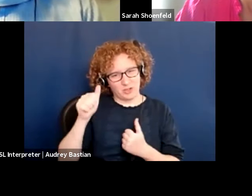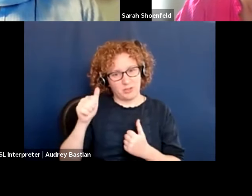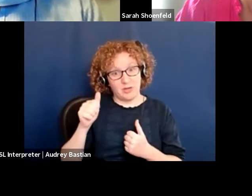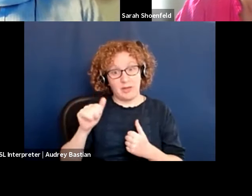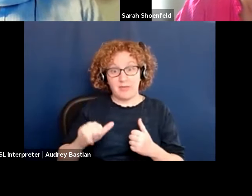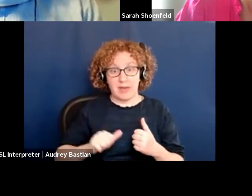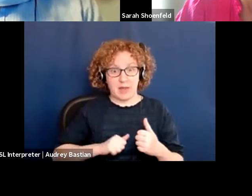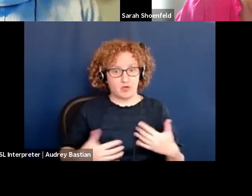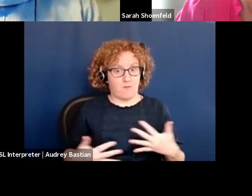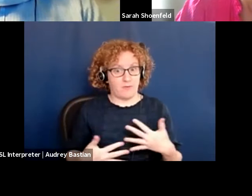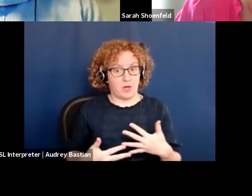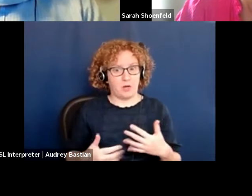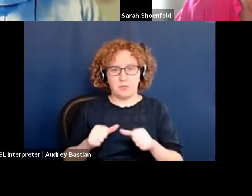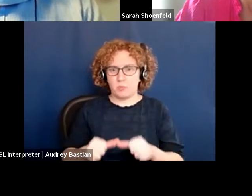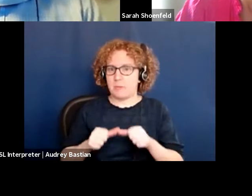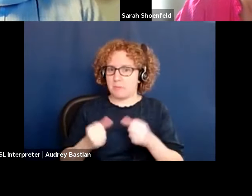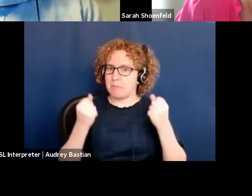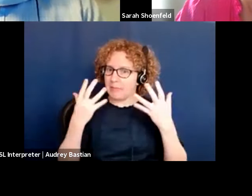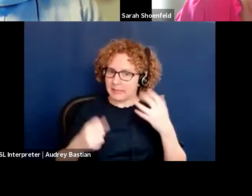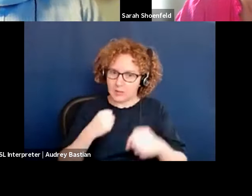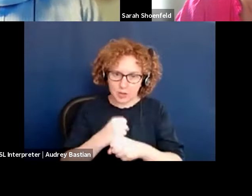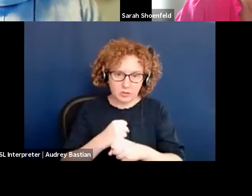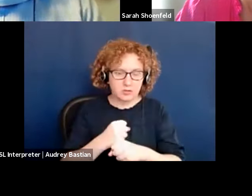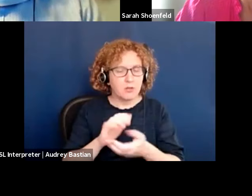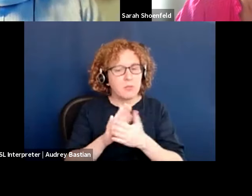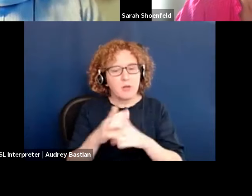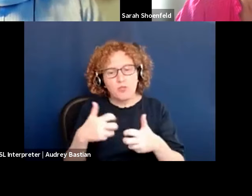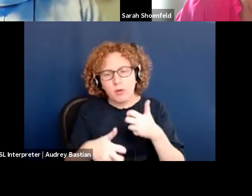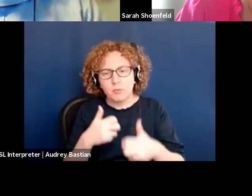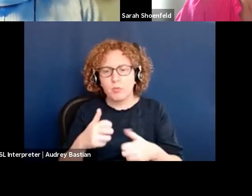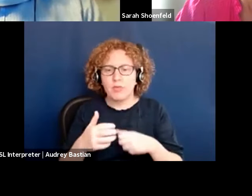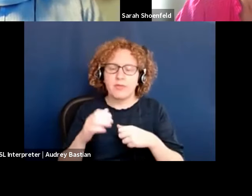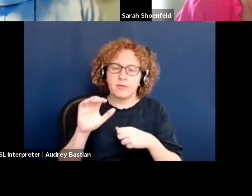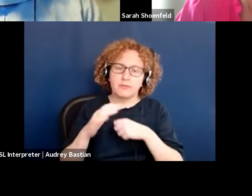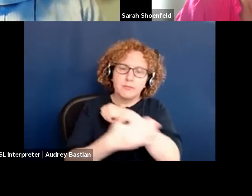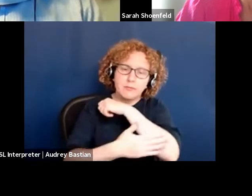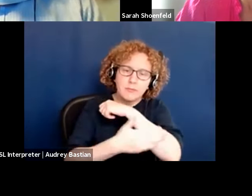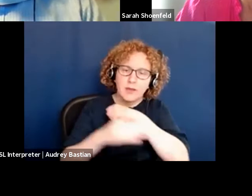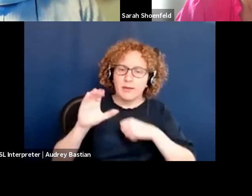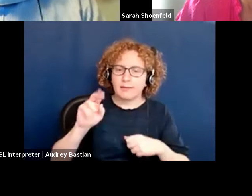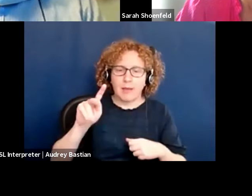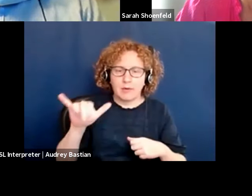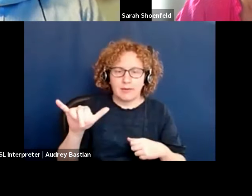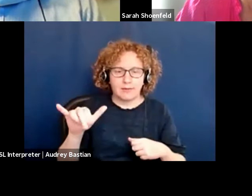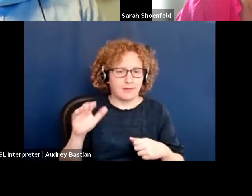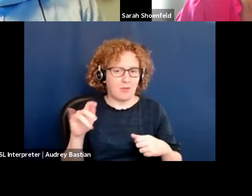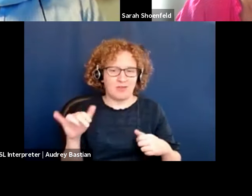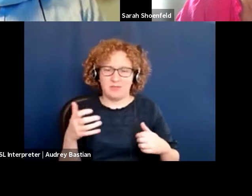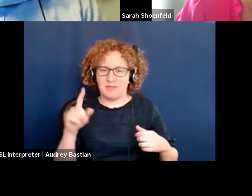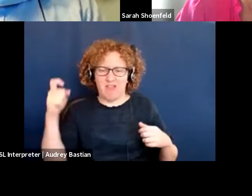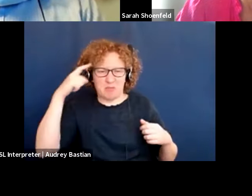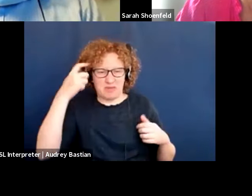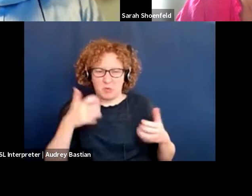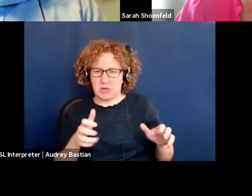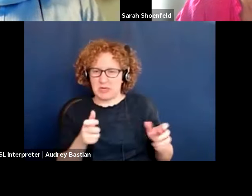so many years, and it became a problem with the county, and they didn't want to deal with it. So they waited for